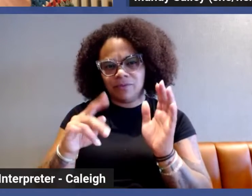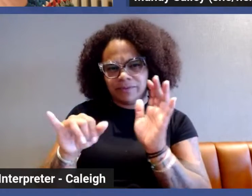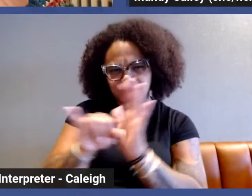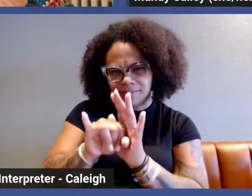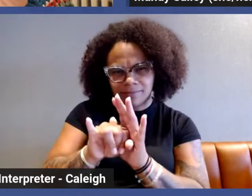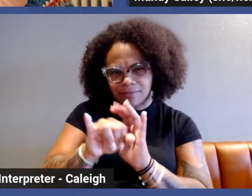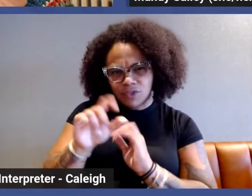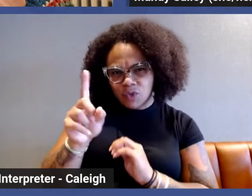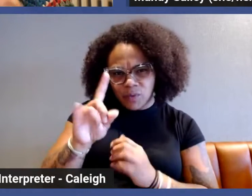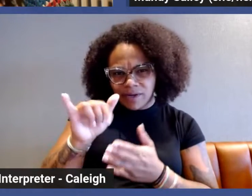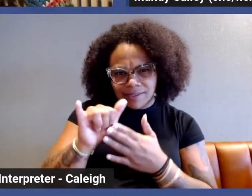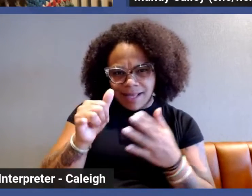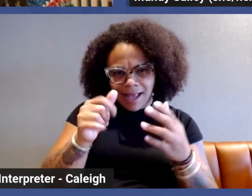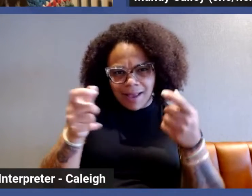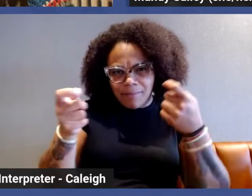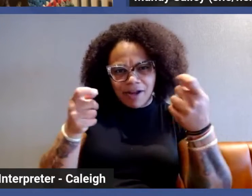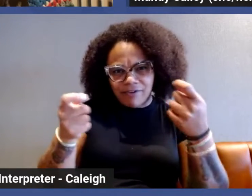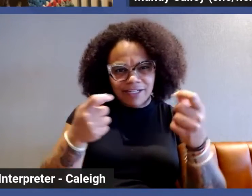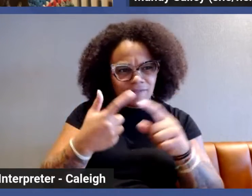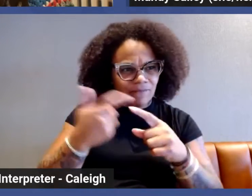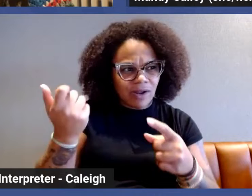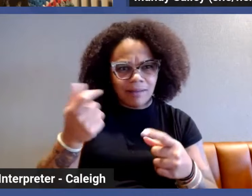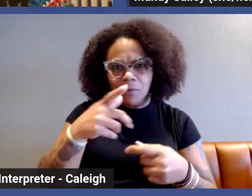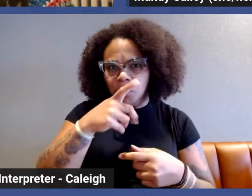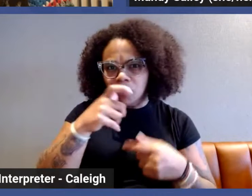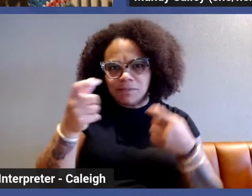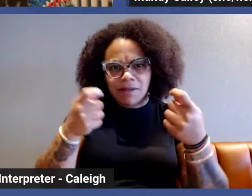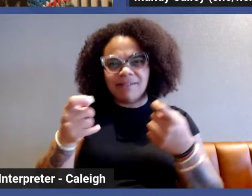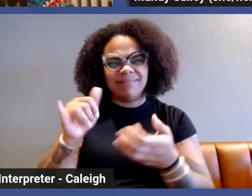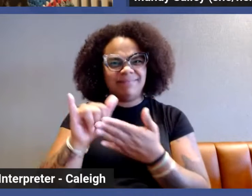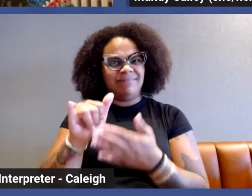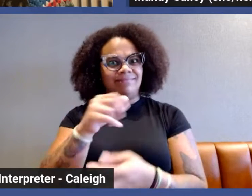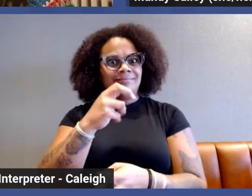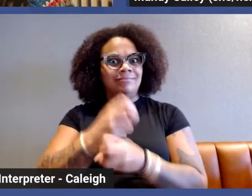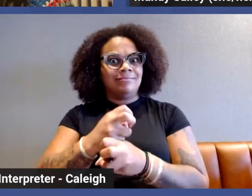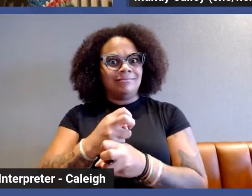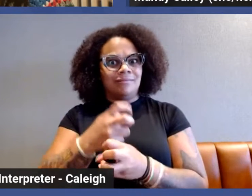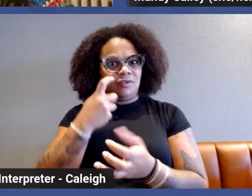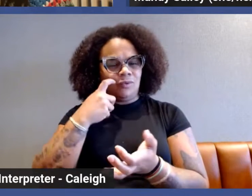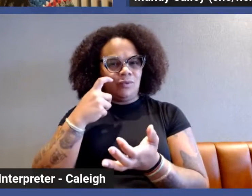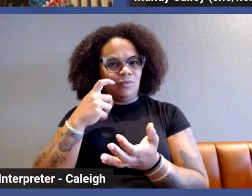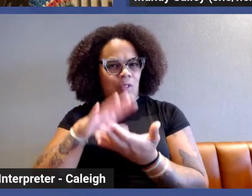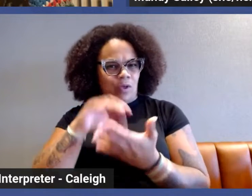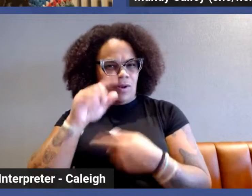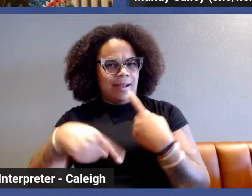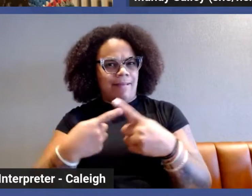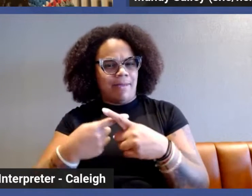moderation is coming from. So I think that's one of the tricky parts too about Reddit is